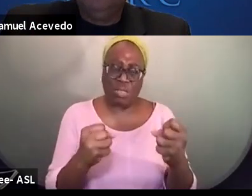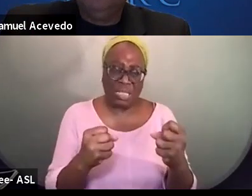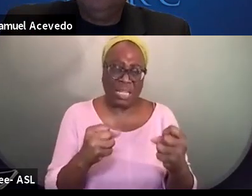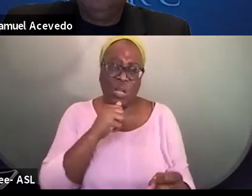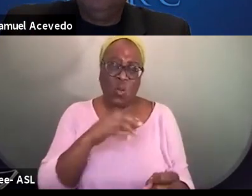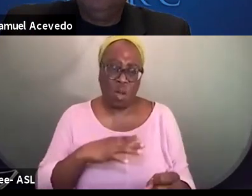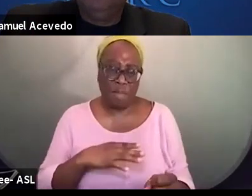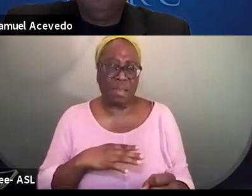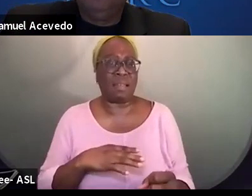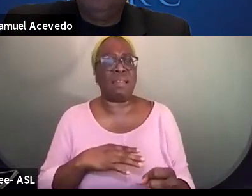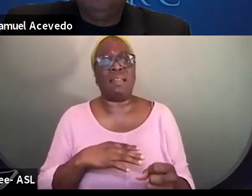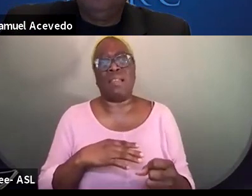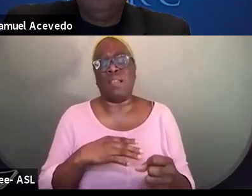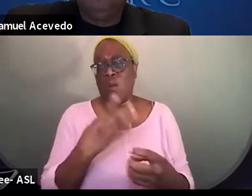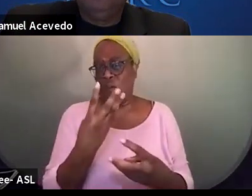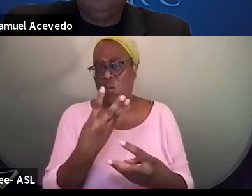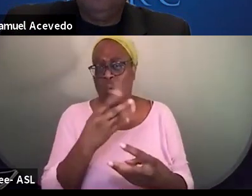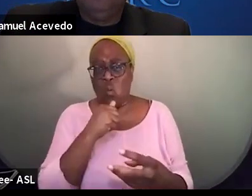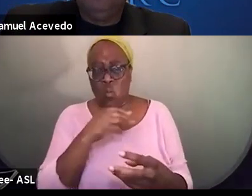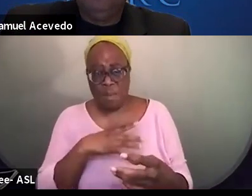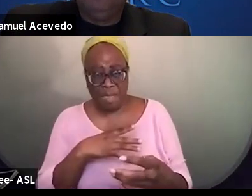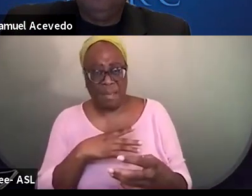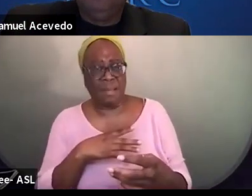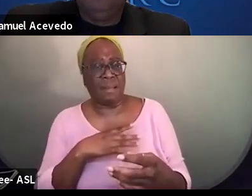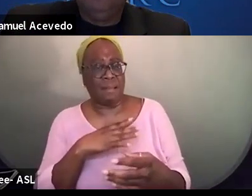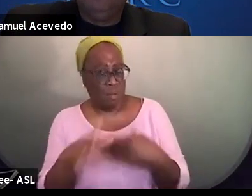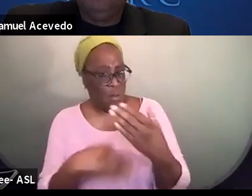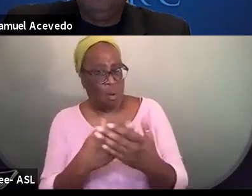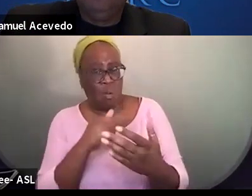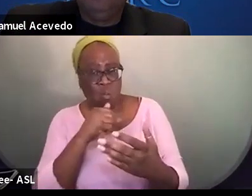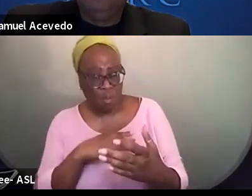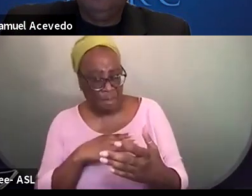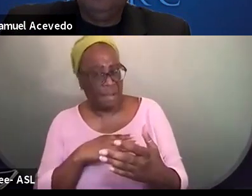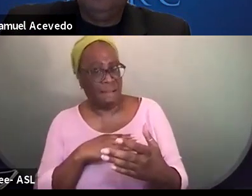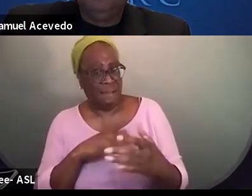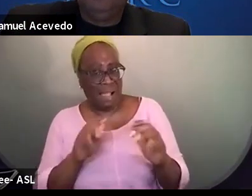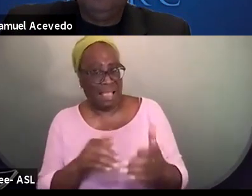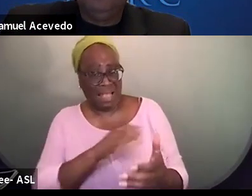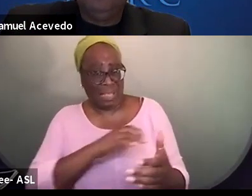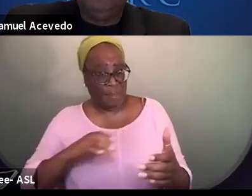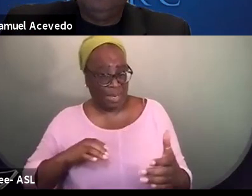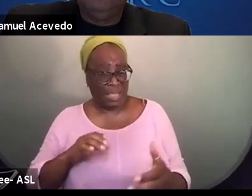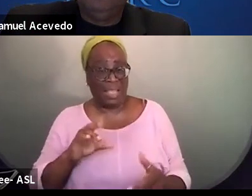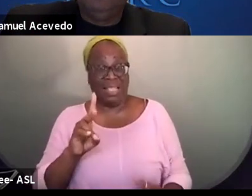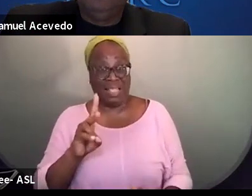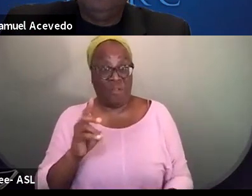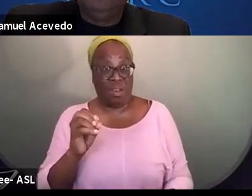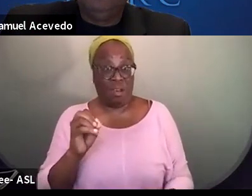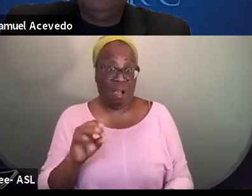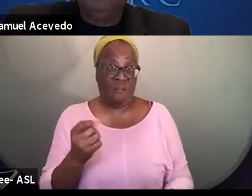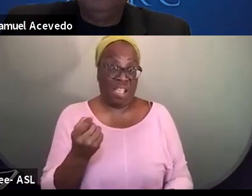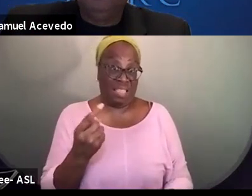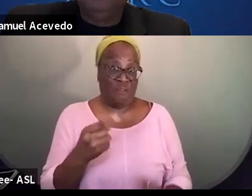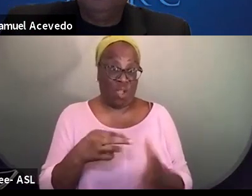women editors-in-chief of the Register, all female class committee, of which 7 of the 11 elected representatives